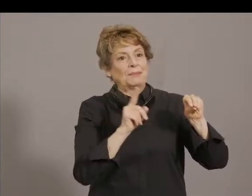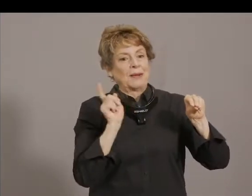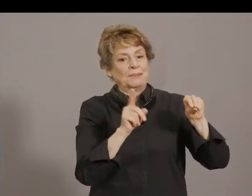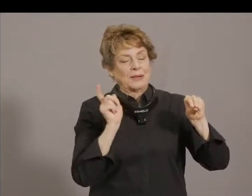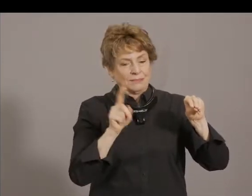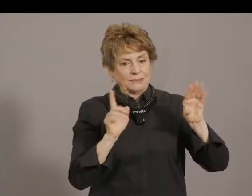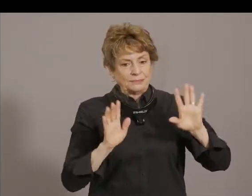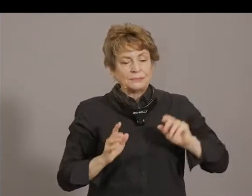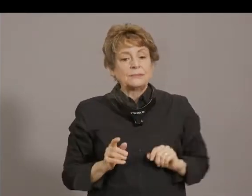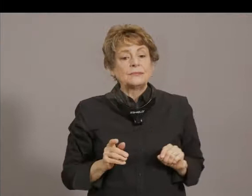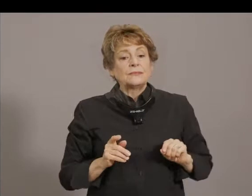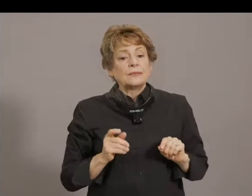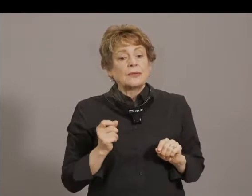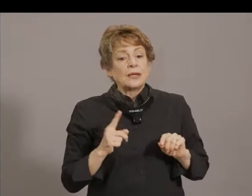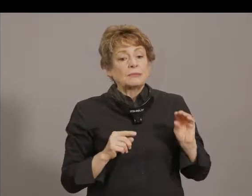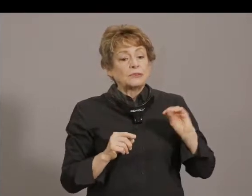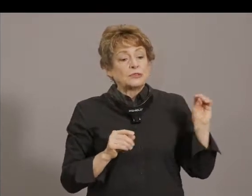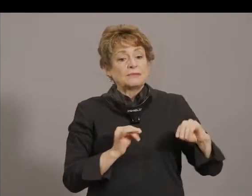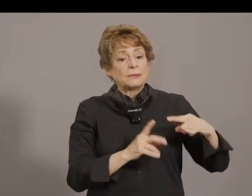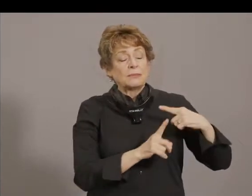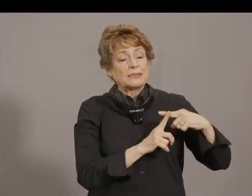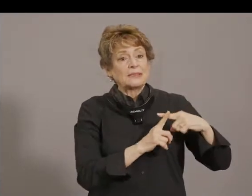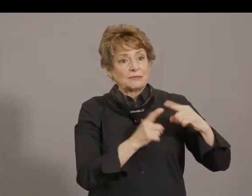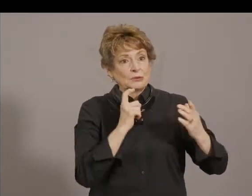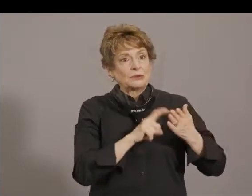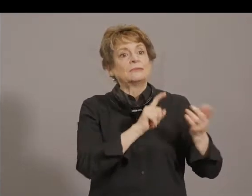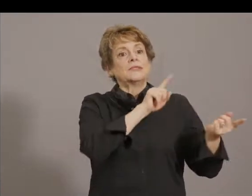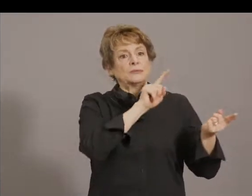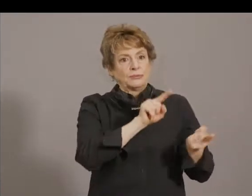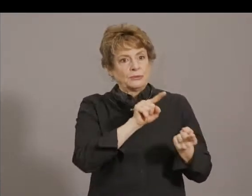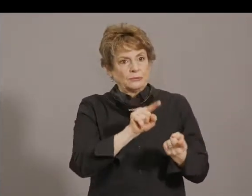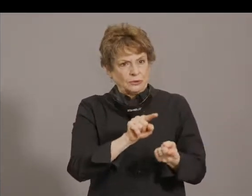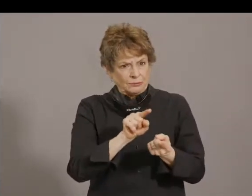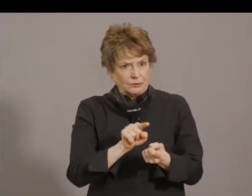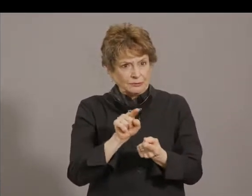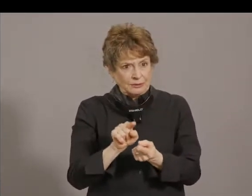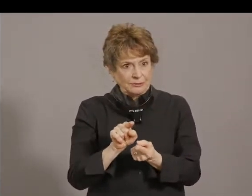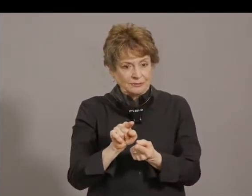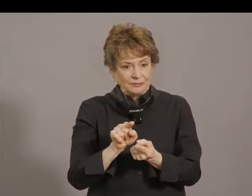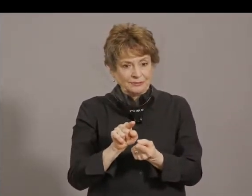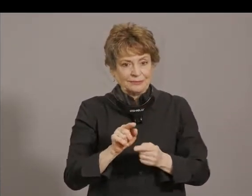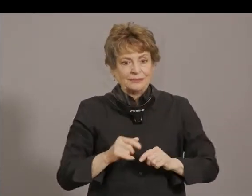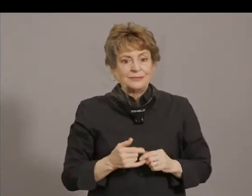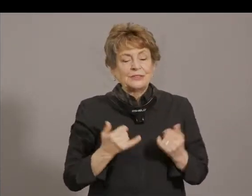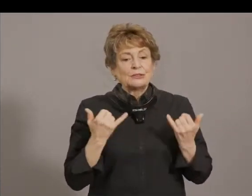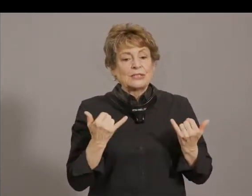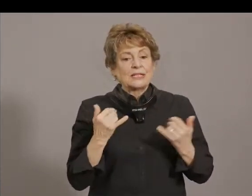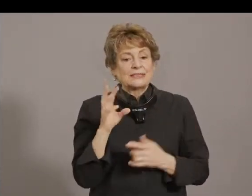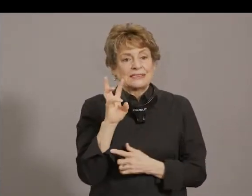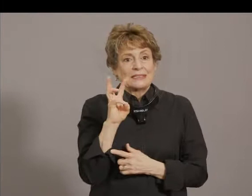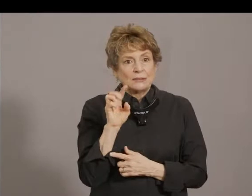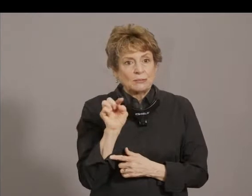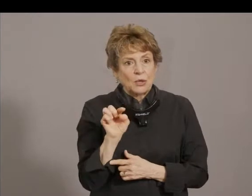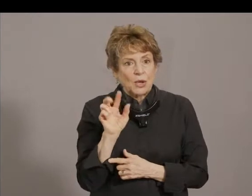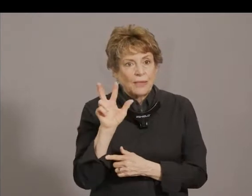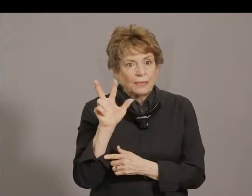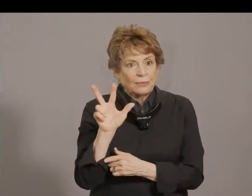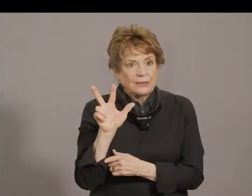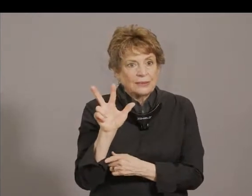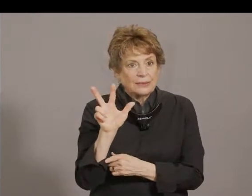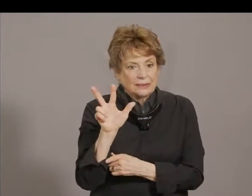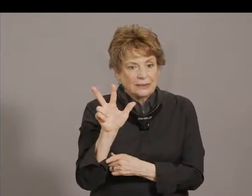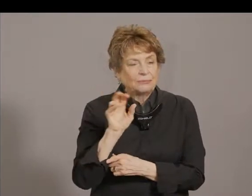positivity has been decreasing over the last several weeks. And is currently at a 6.3% for the current week that we're